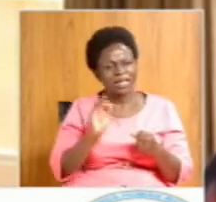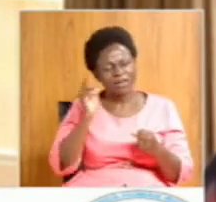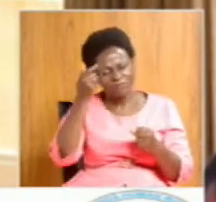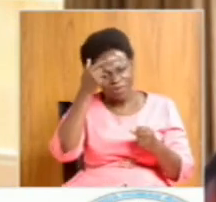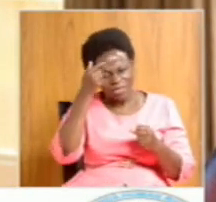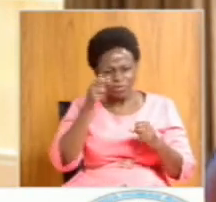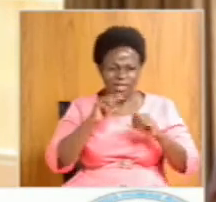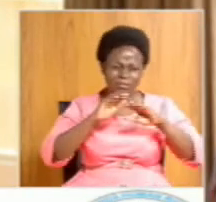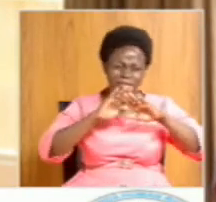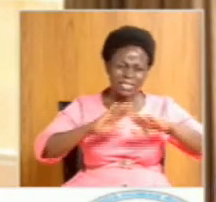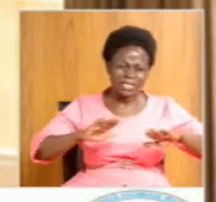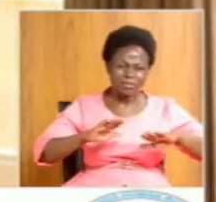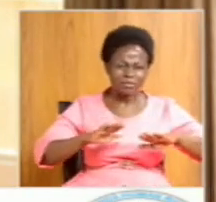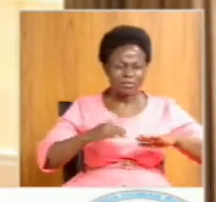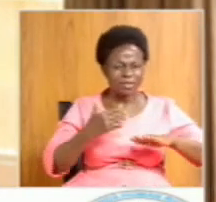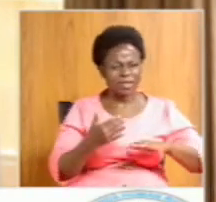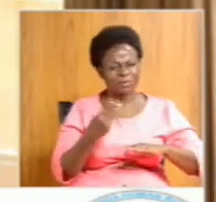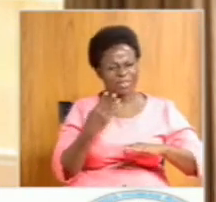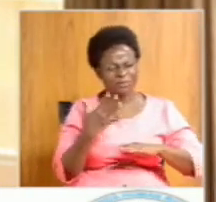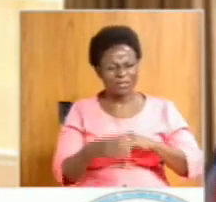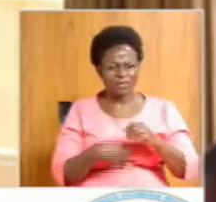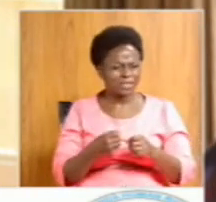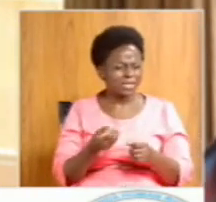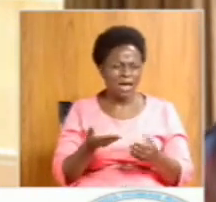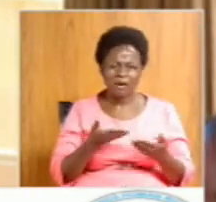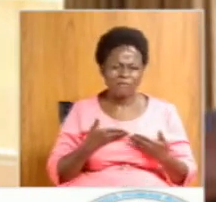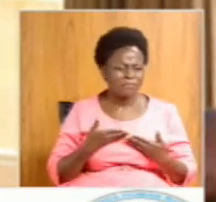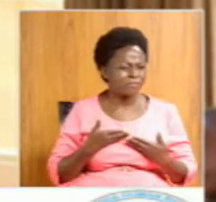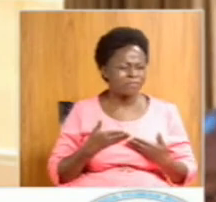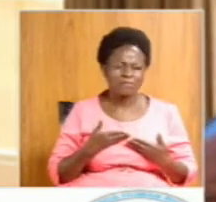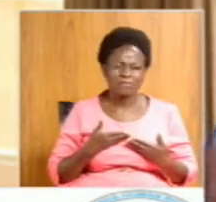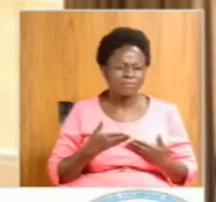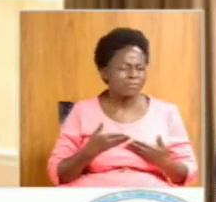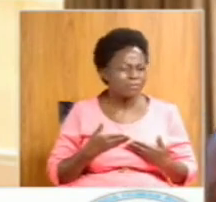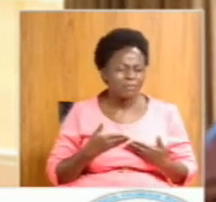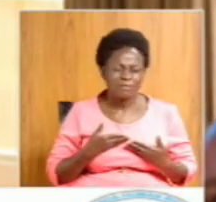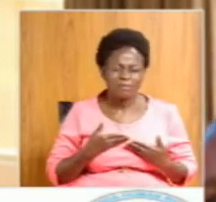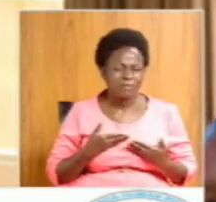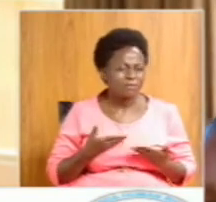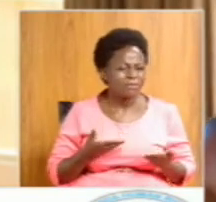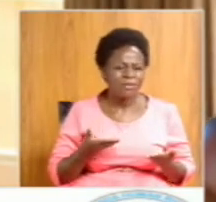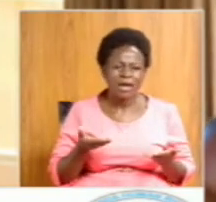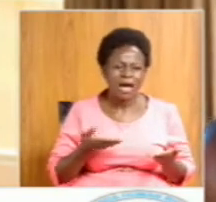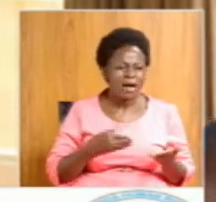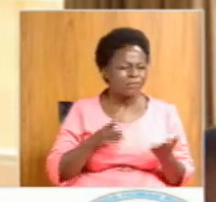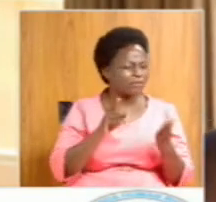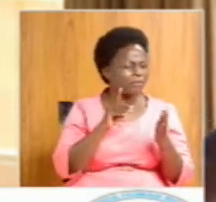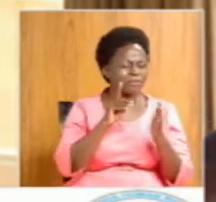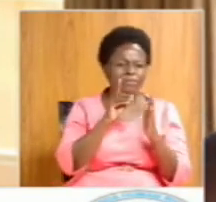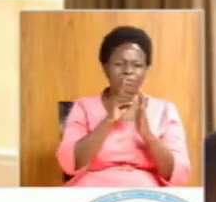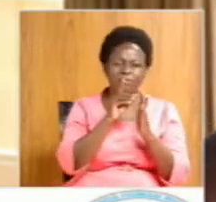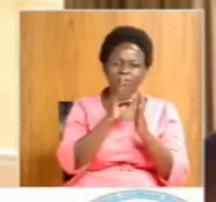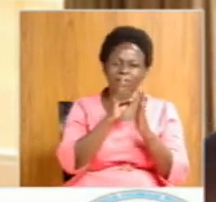for now 35 years we have not had you know how can you not have a list of